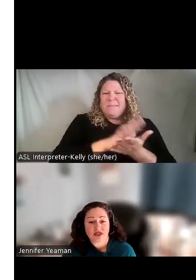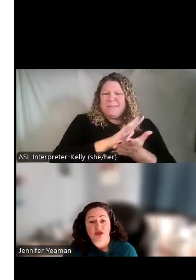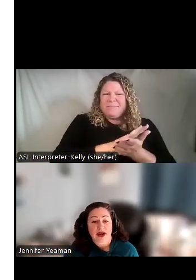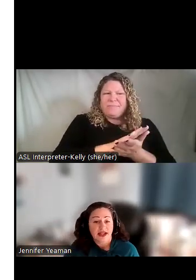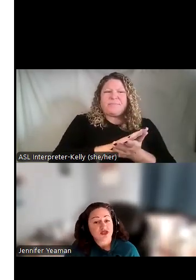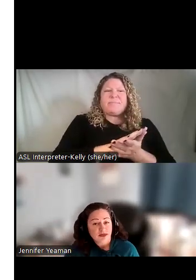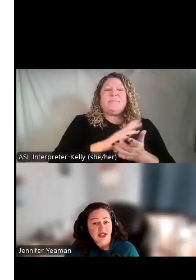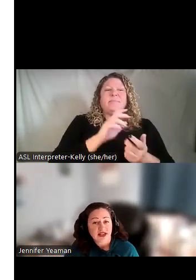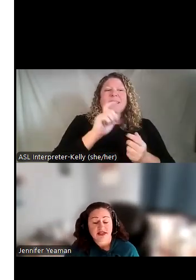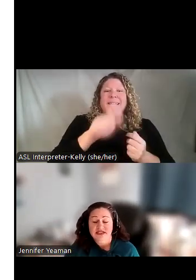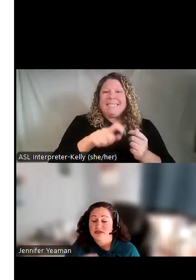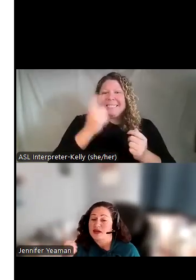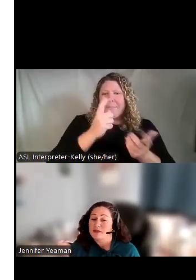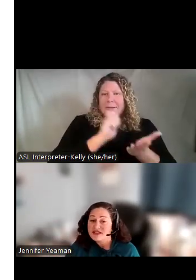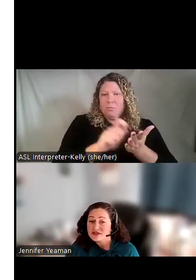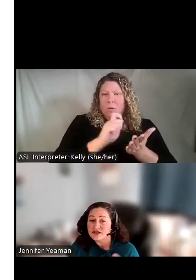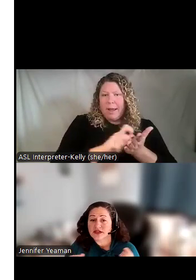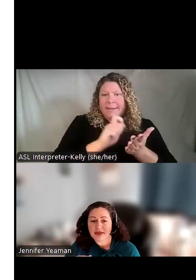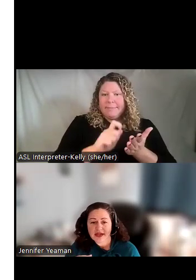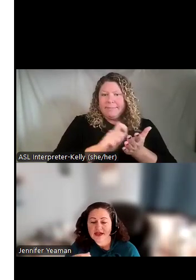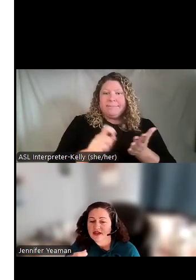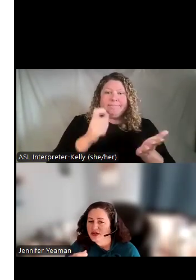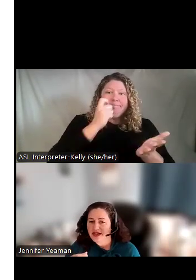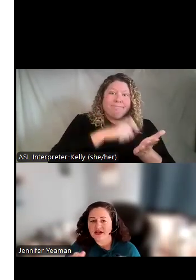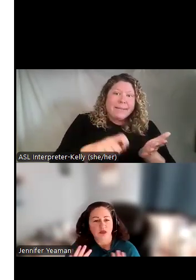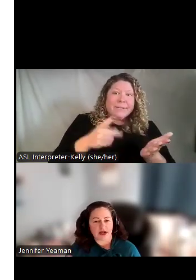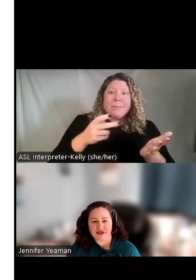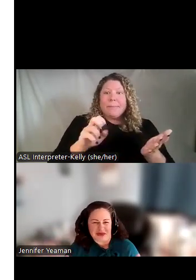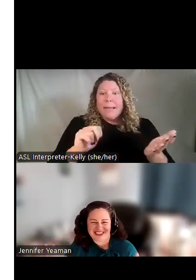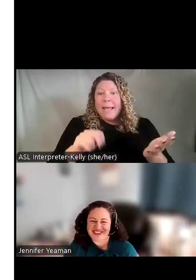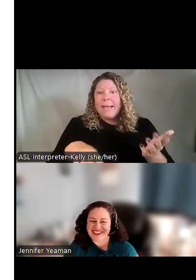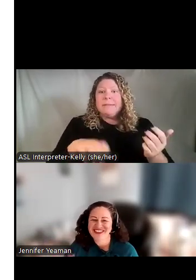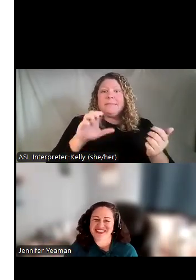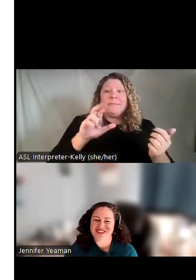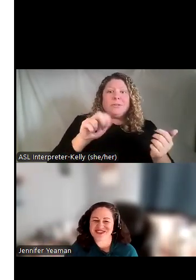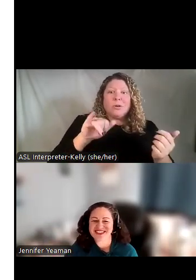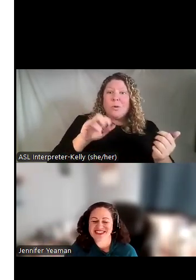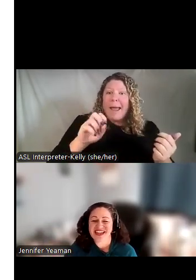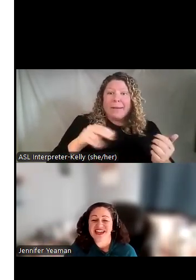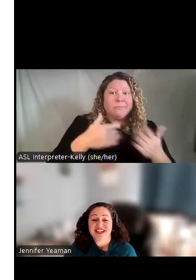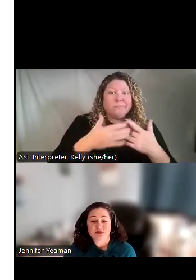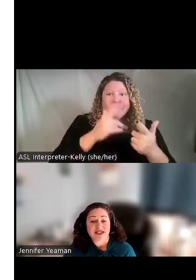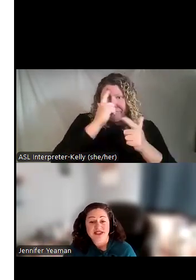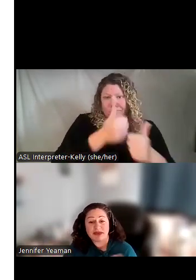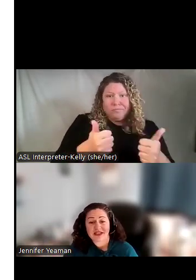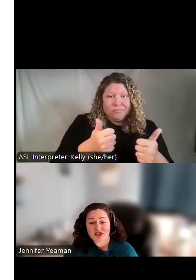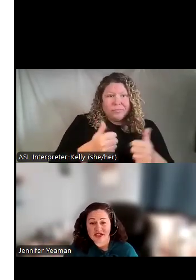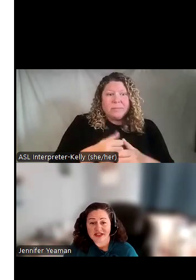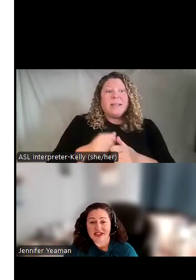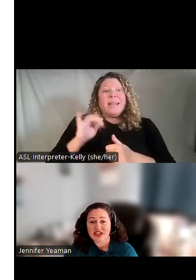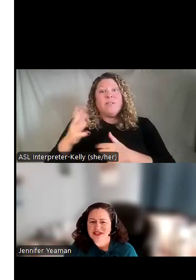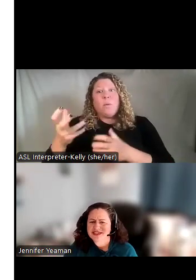You'll also need a writing instrument. This can be a pencil, a pen, a crayon, whatever works for you, your preference. To